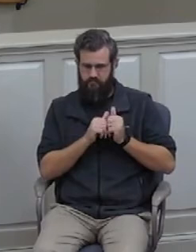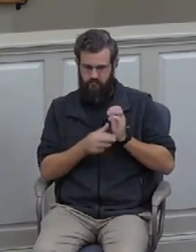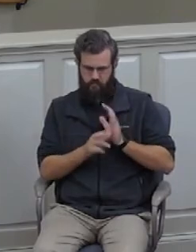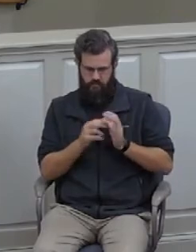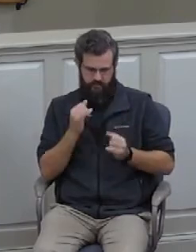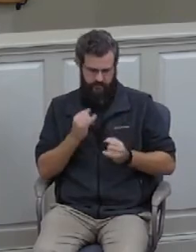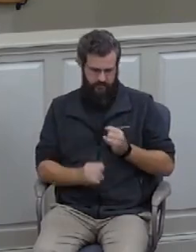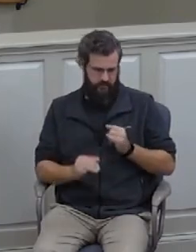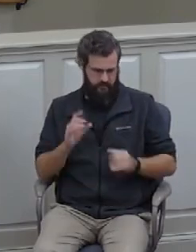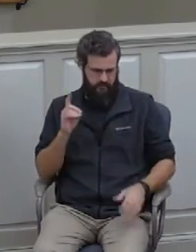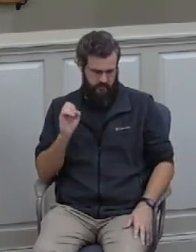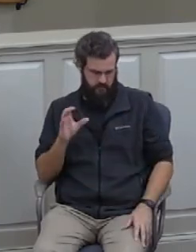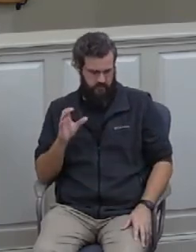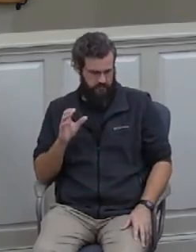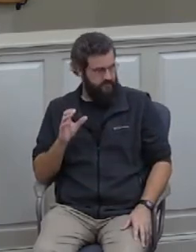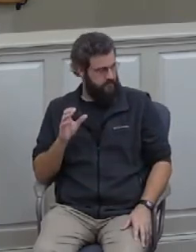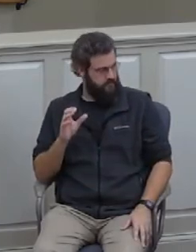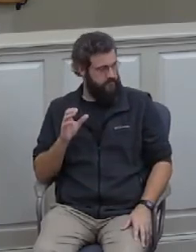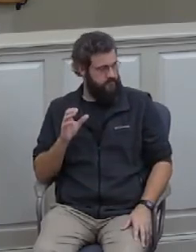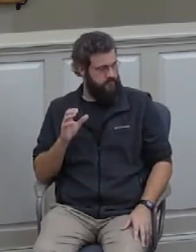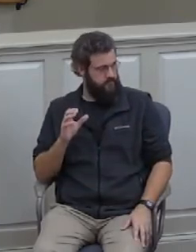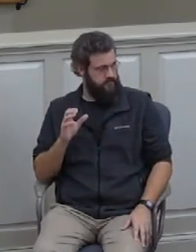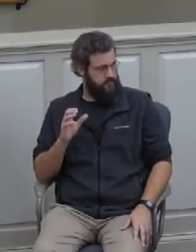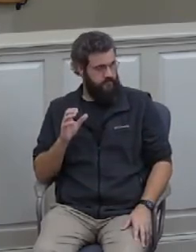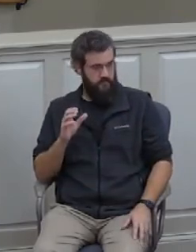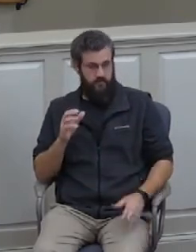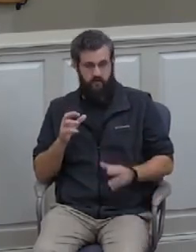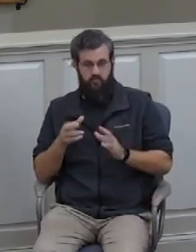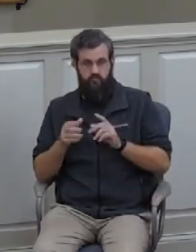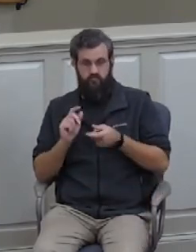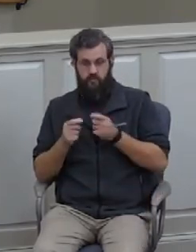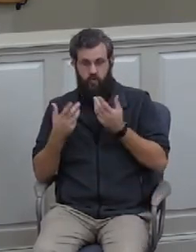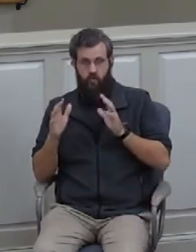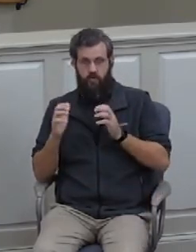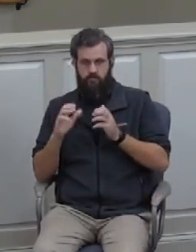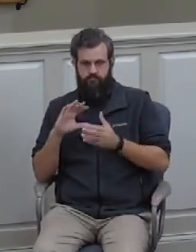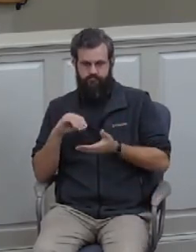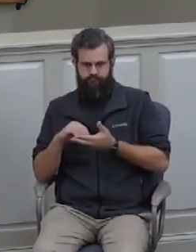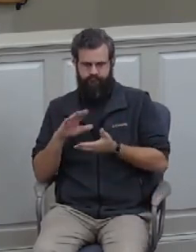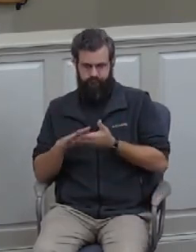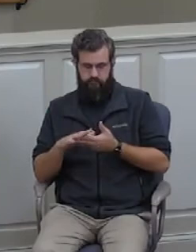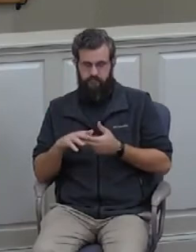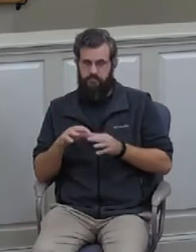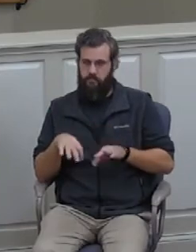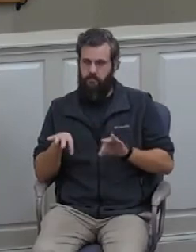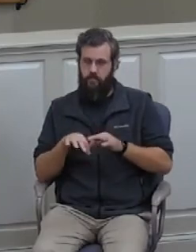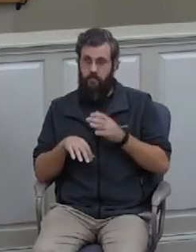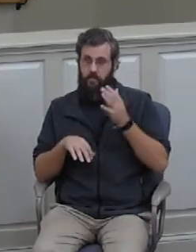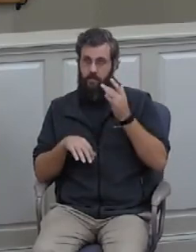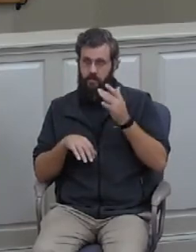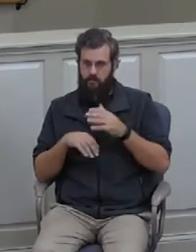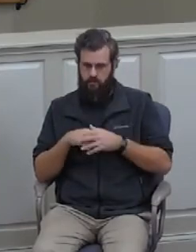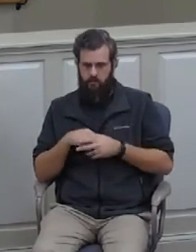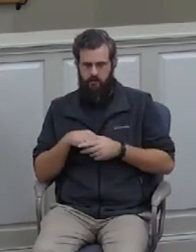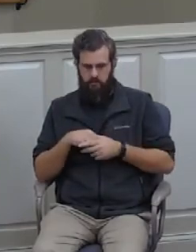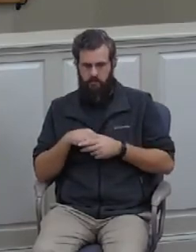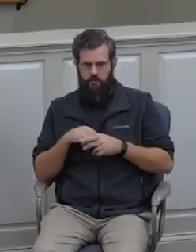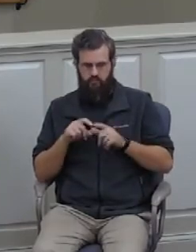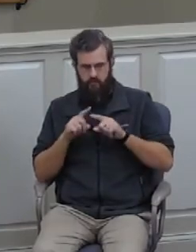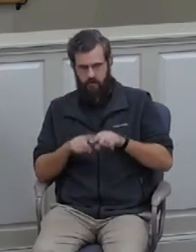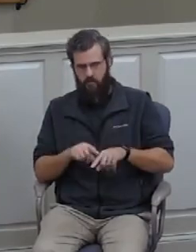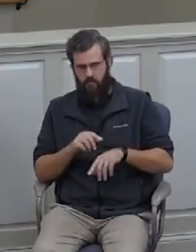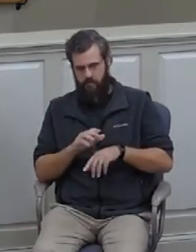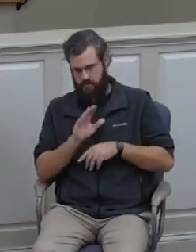final document with the revisions implemented. And that's significant for a couple of reasons, not only to rely on